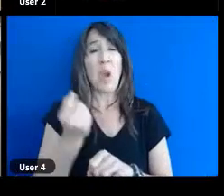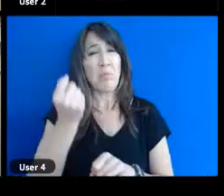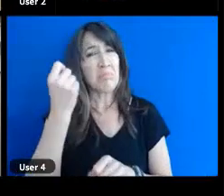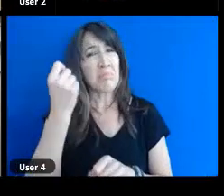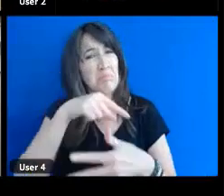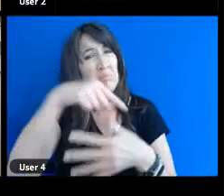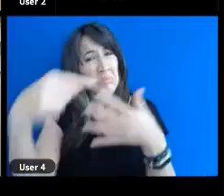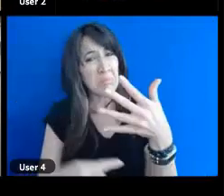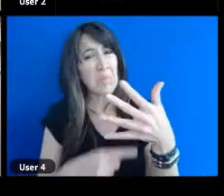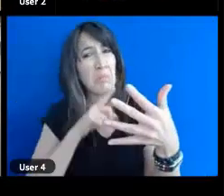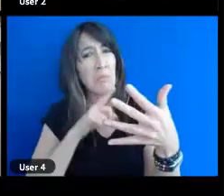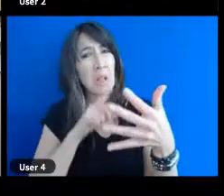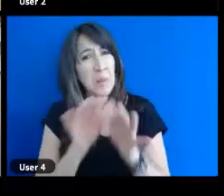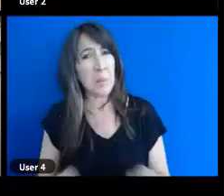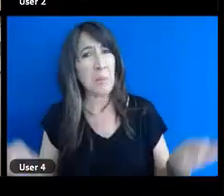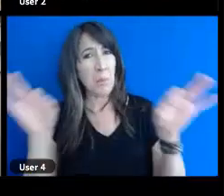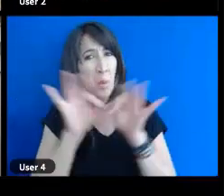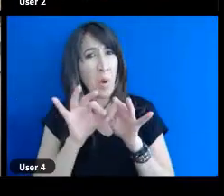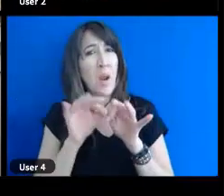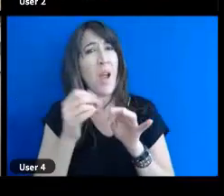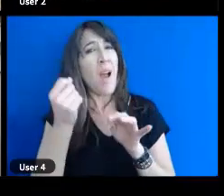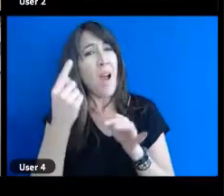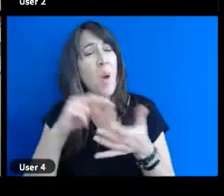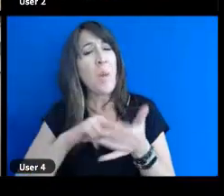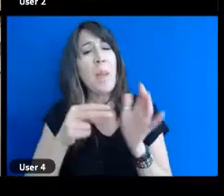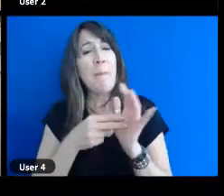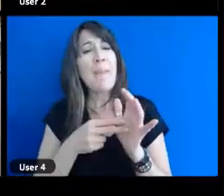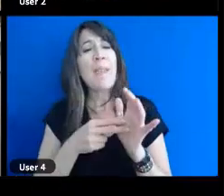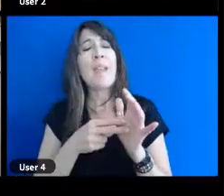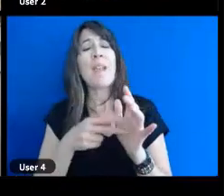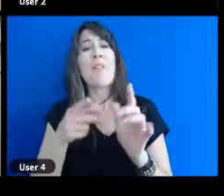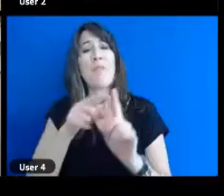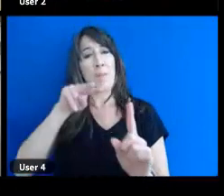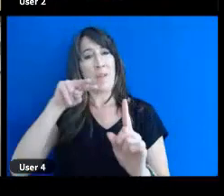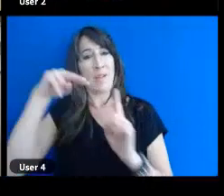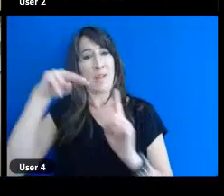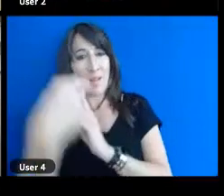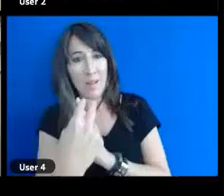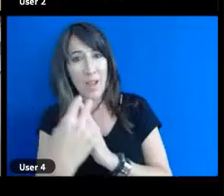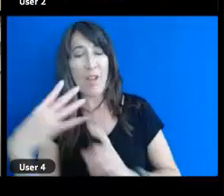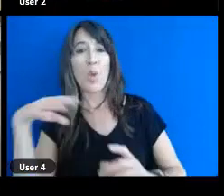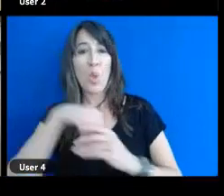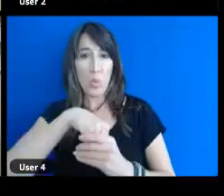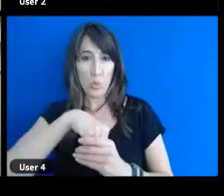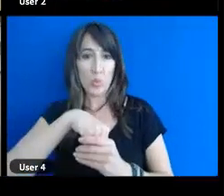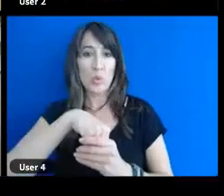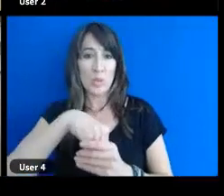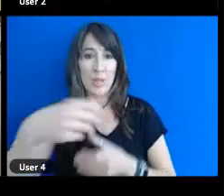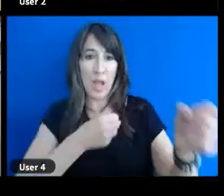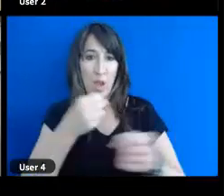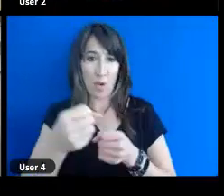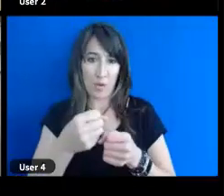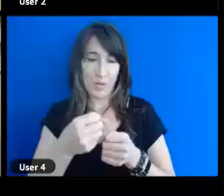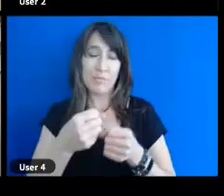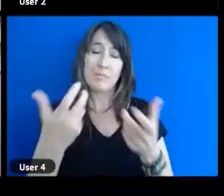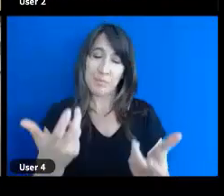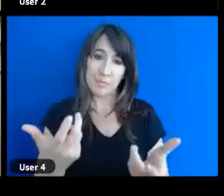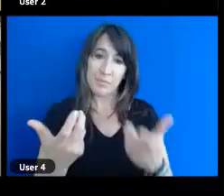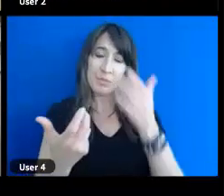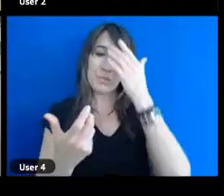or any business, really, you get that those are really important elements. But what do they mean from an inclusion perspective?